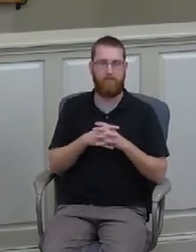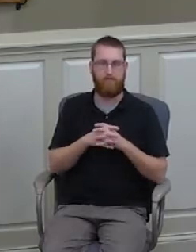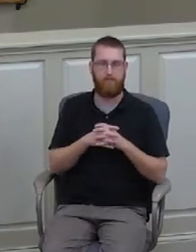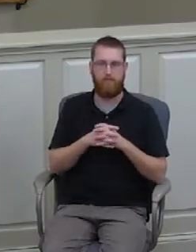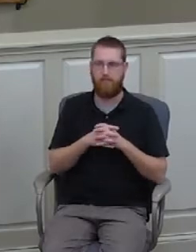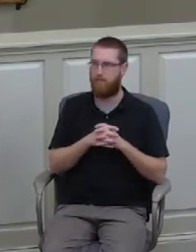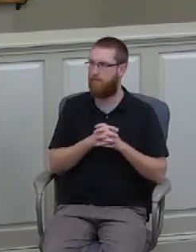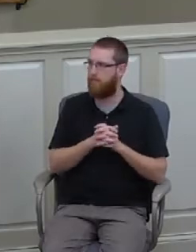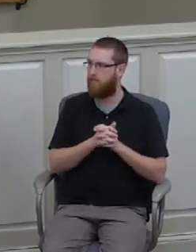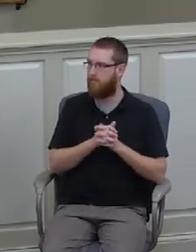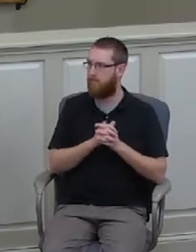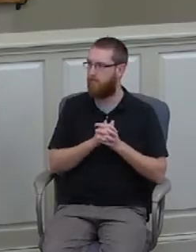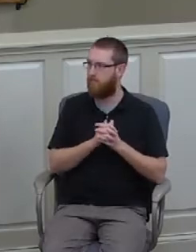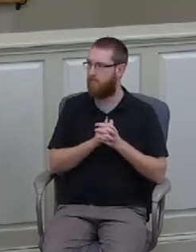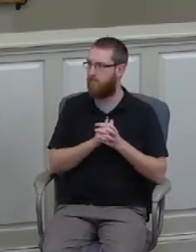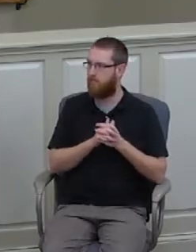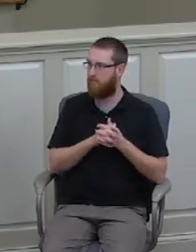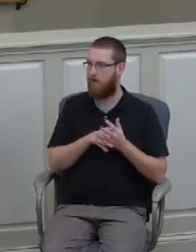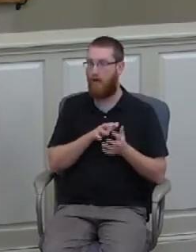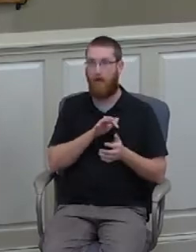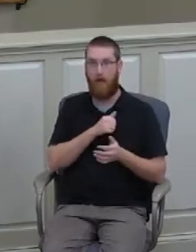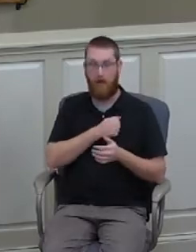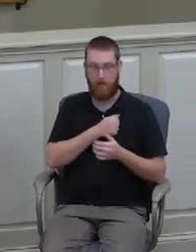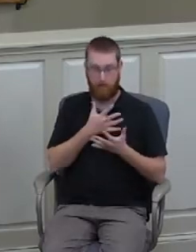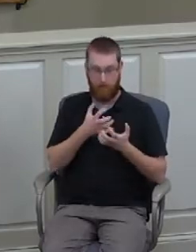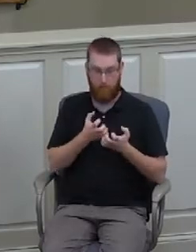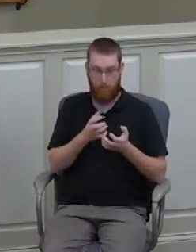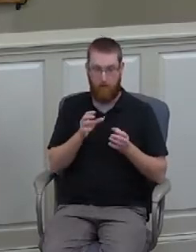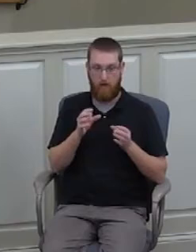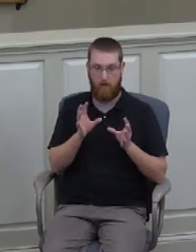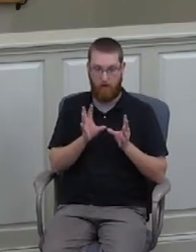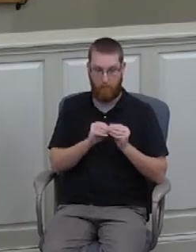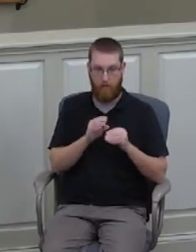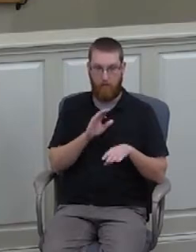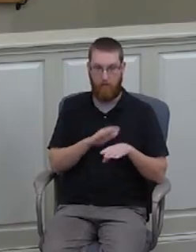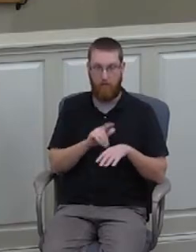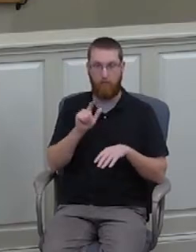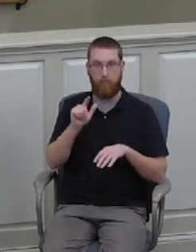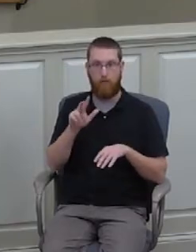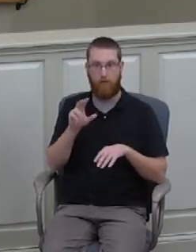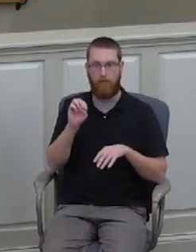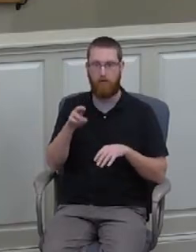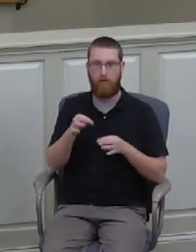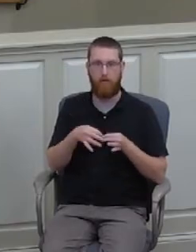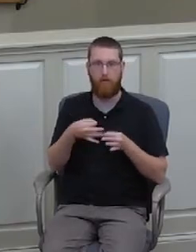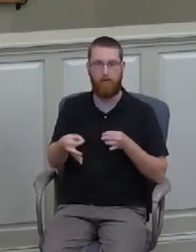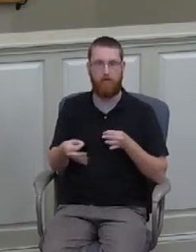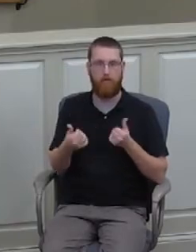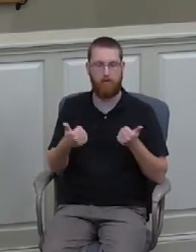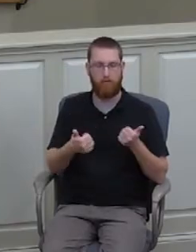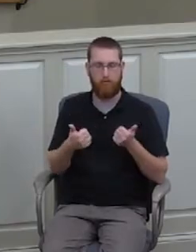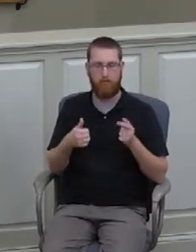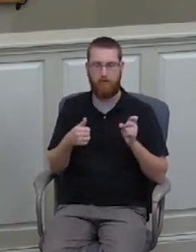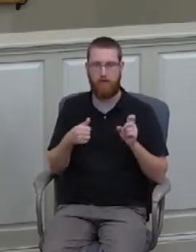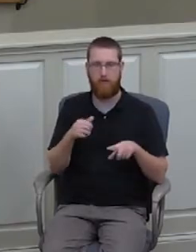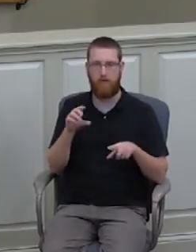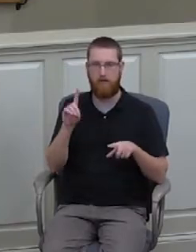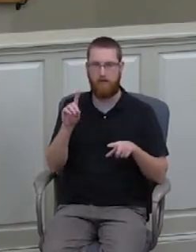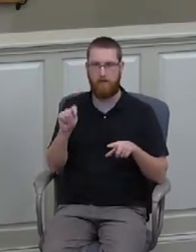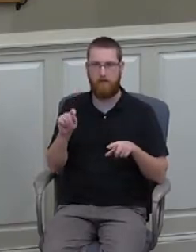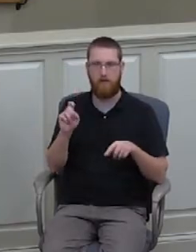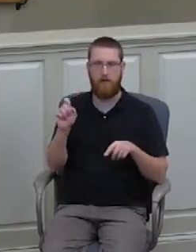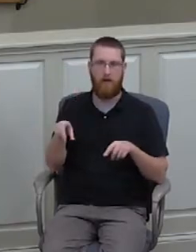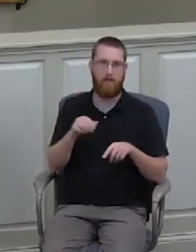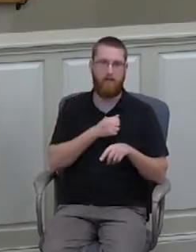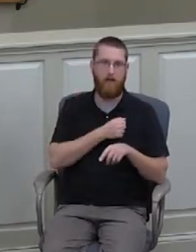So, Mr. Atkins, are you requesting to have the meeting on the 23rd, or Yes, are you requesting to move it? Now, I'm requesting to have the meeting on